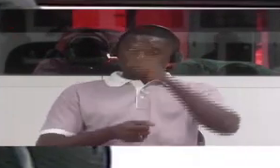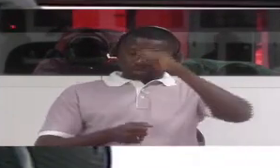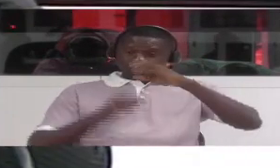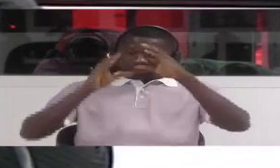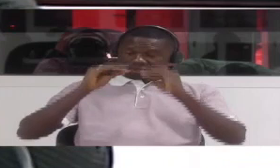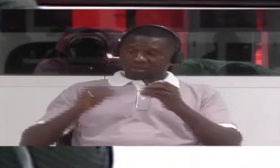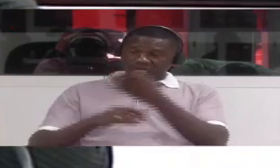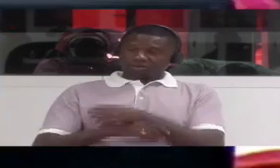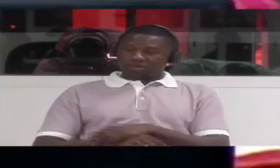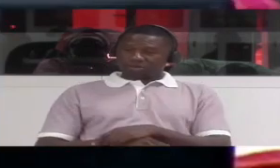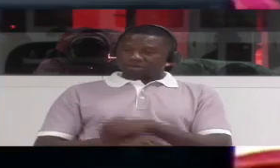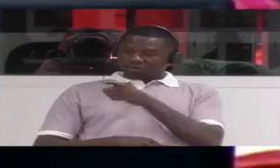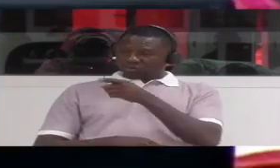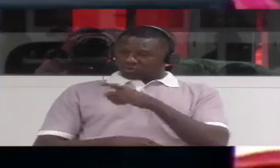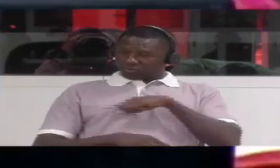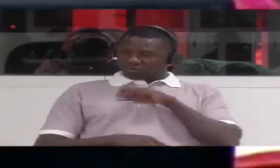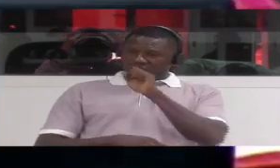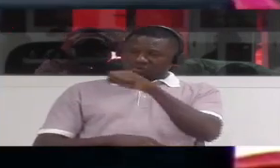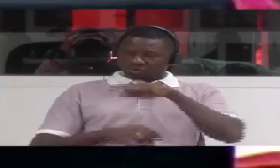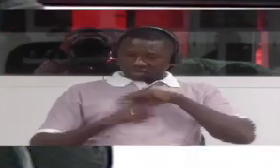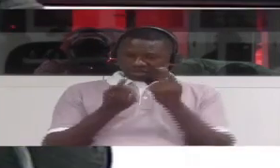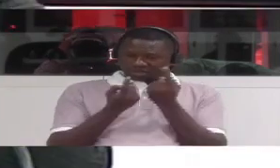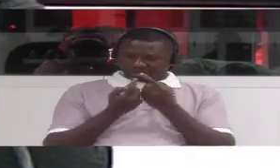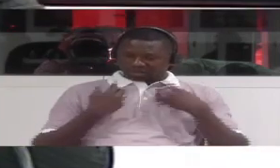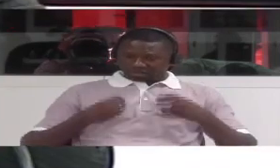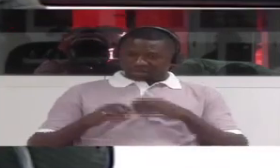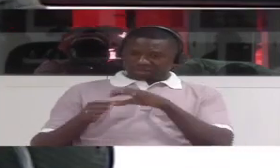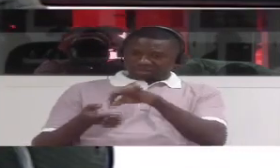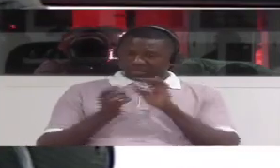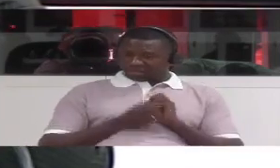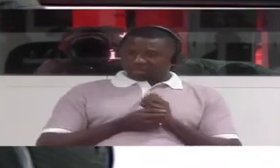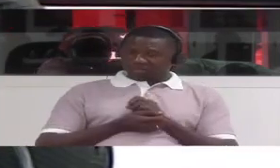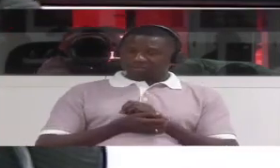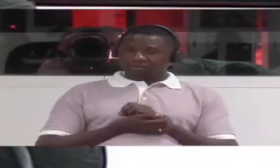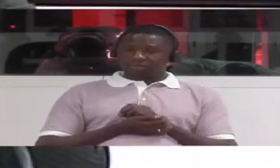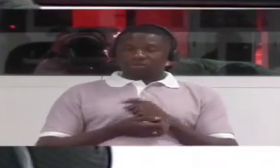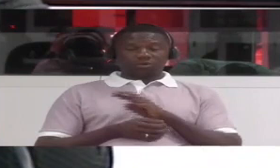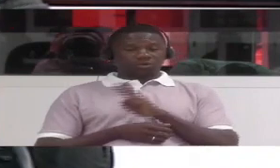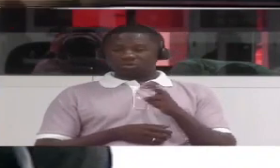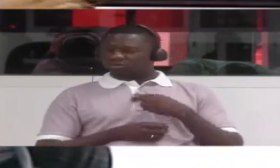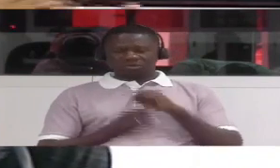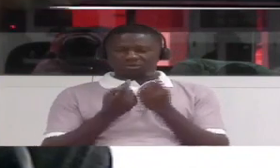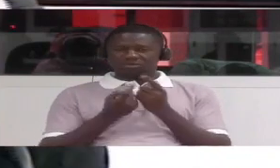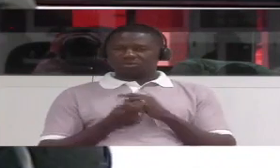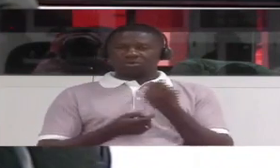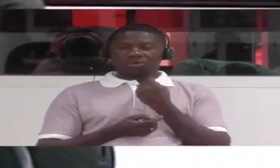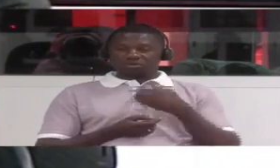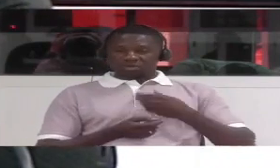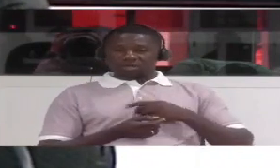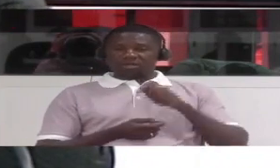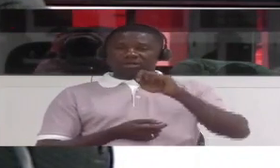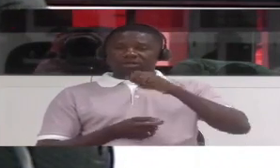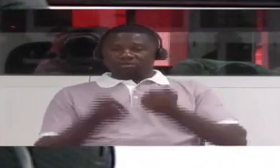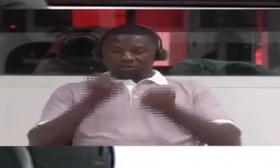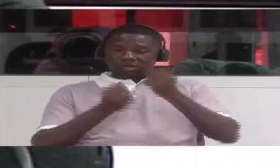of your belongings taken? No. I had nothing on me at the time, only my car keys. My mobile, of course, was